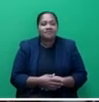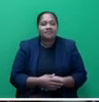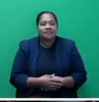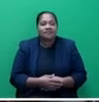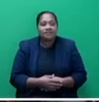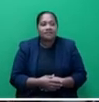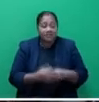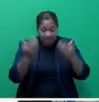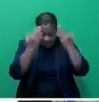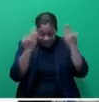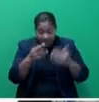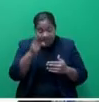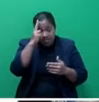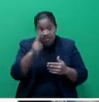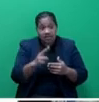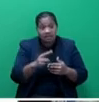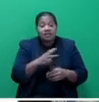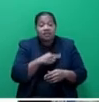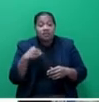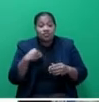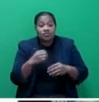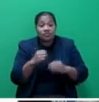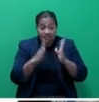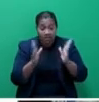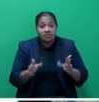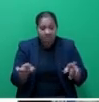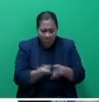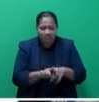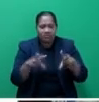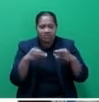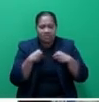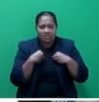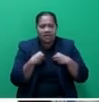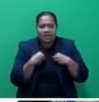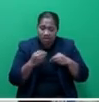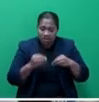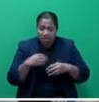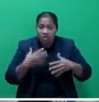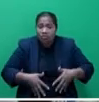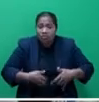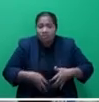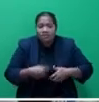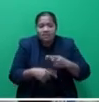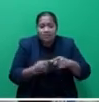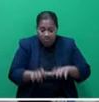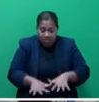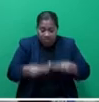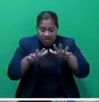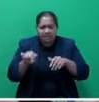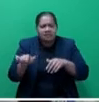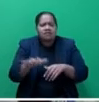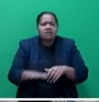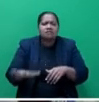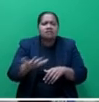Mr. Speaker, sir, the Ministry of Housing also received numerous complaints relating to flooding in that area. We